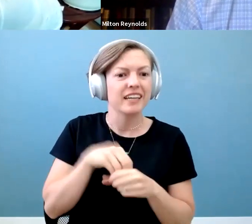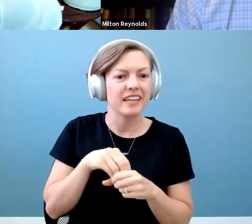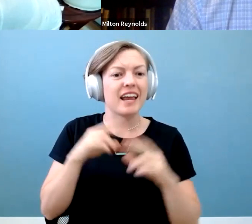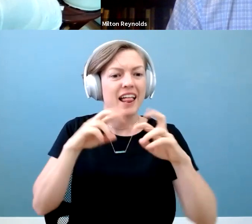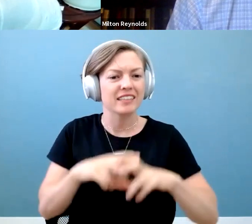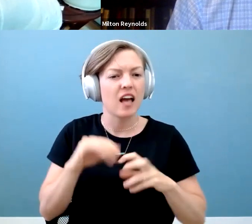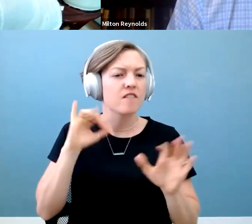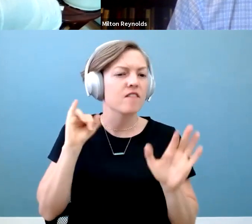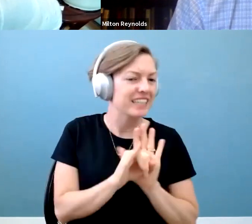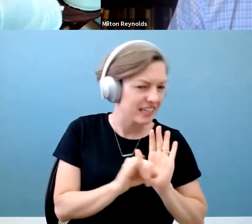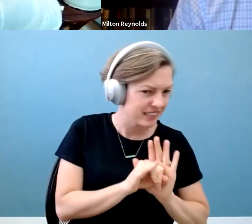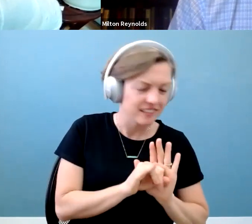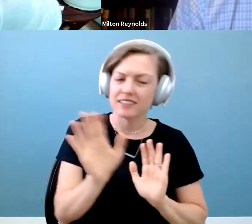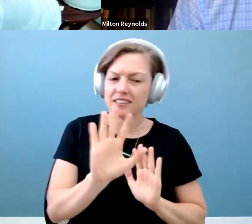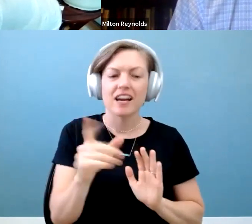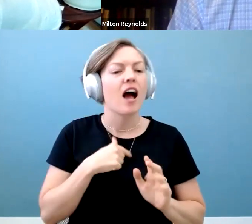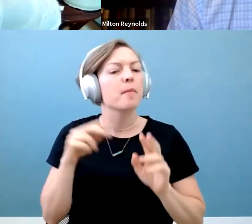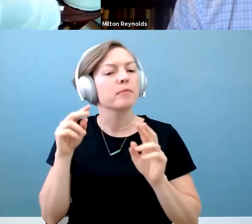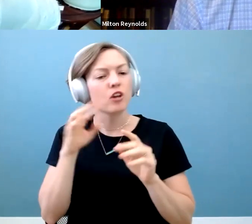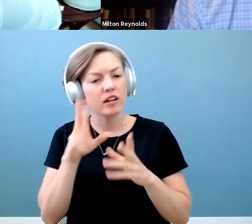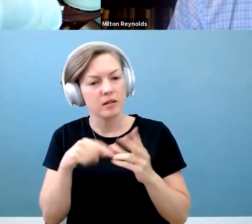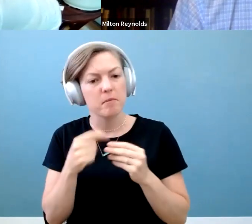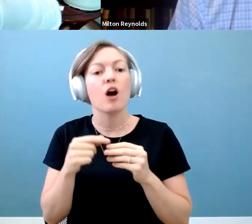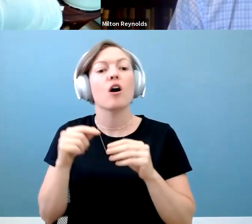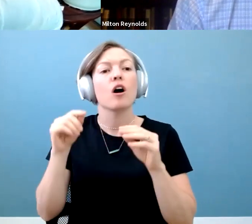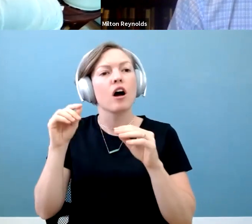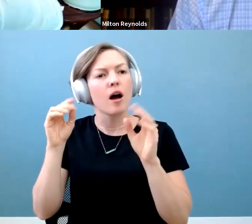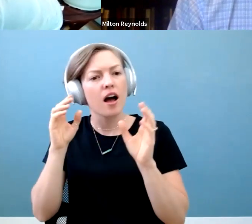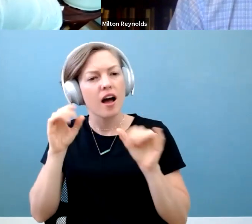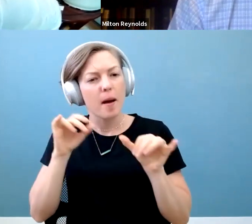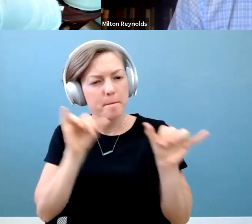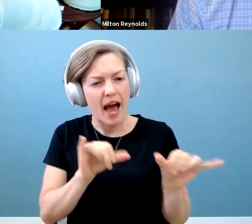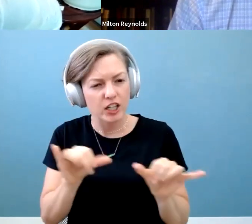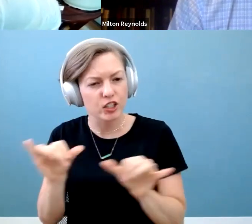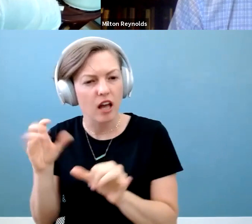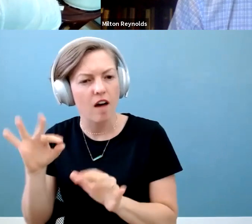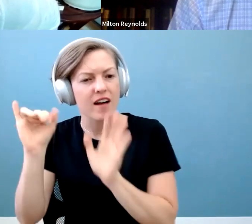is actually looking at patterns of identification, and specifically relational or